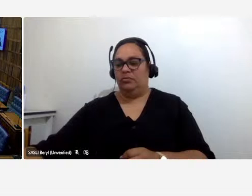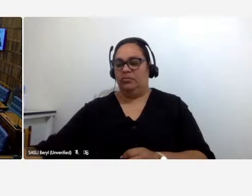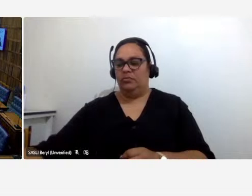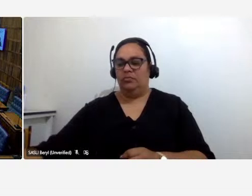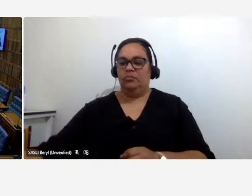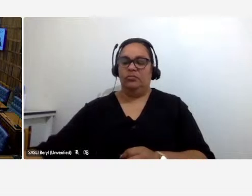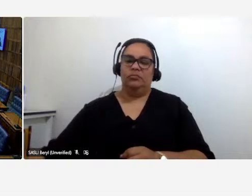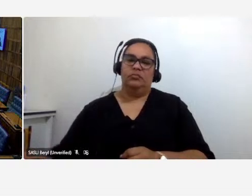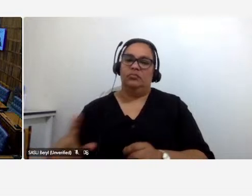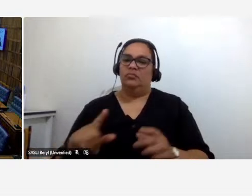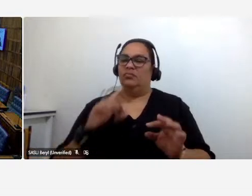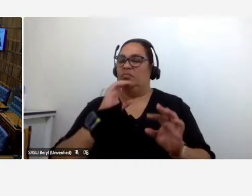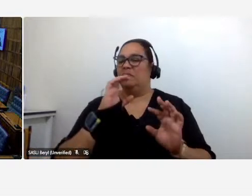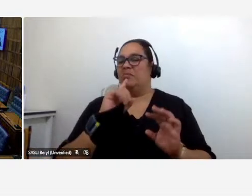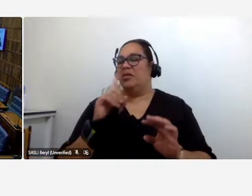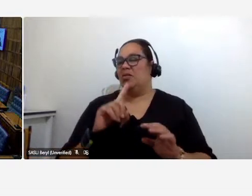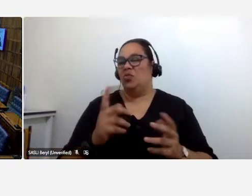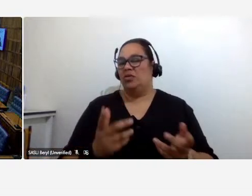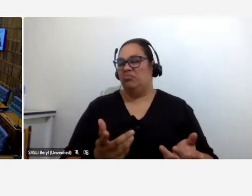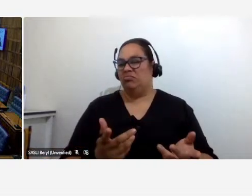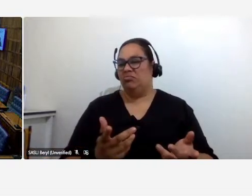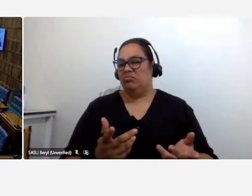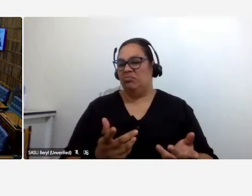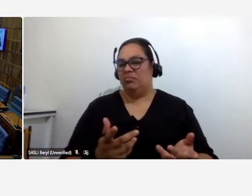What could that mean?